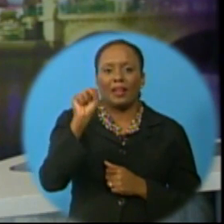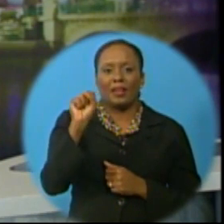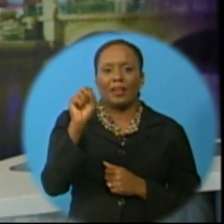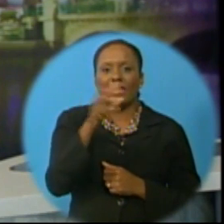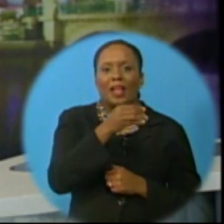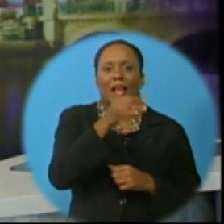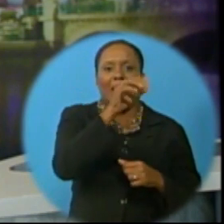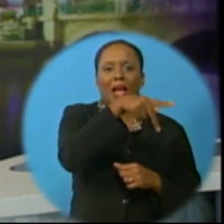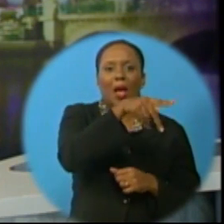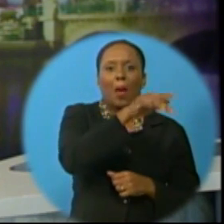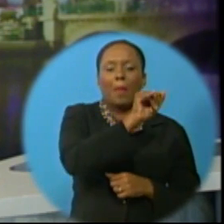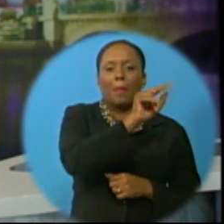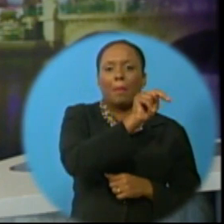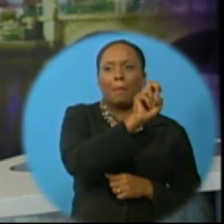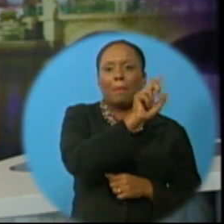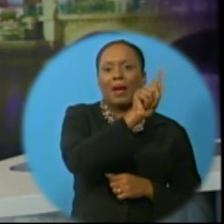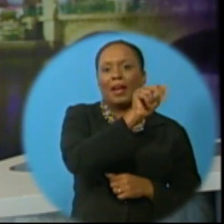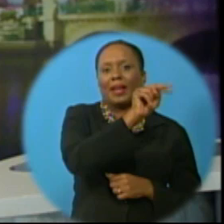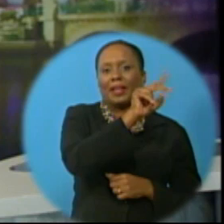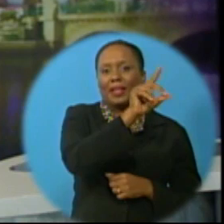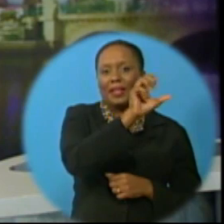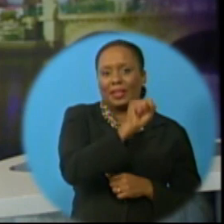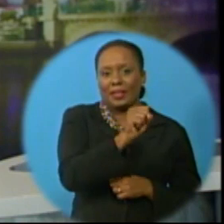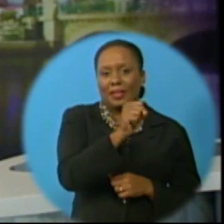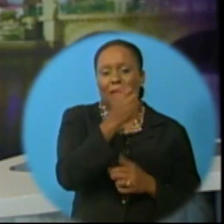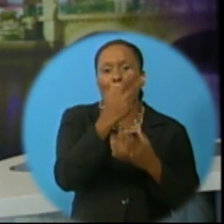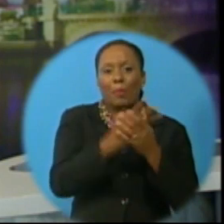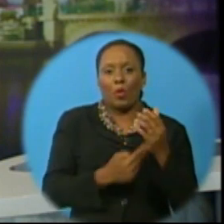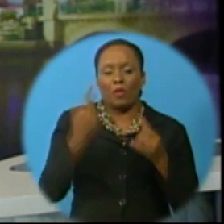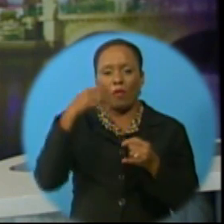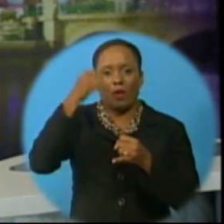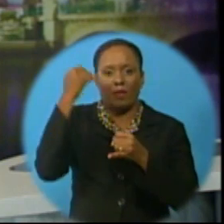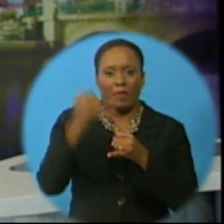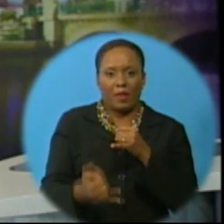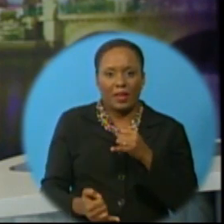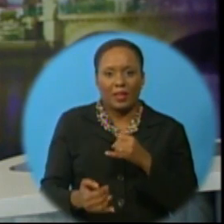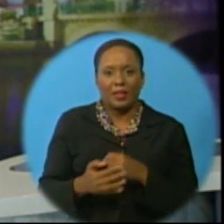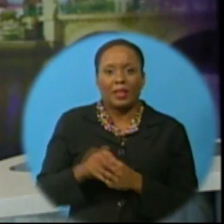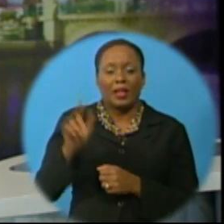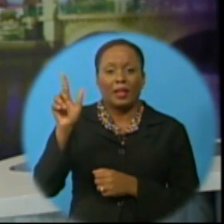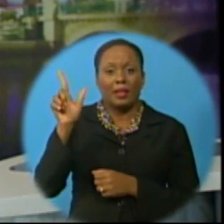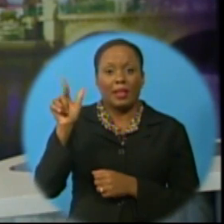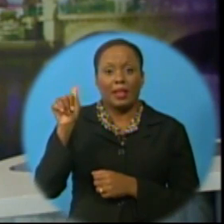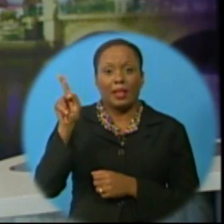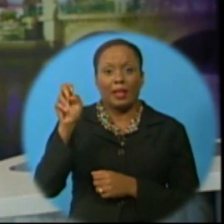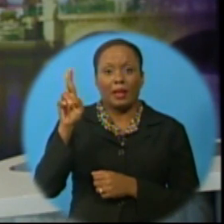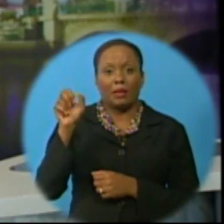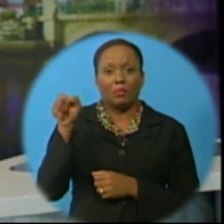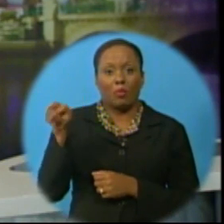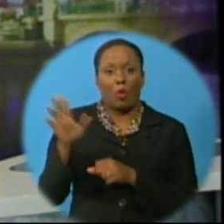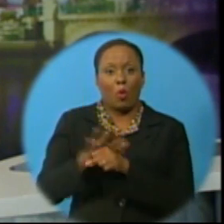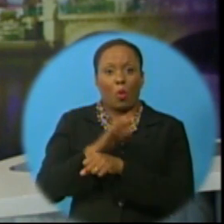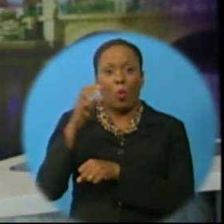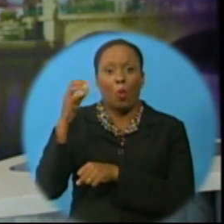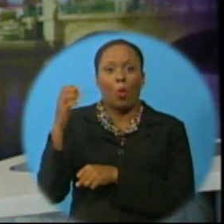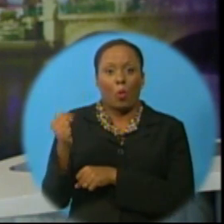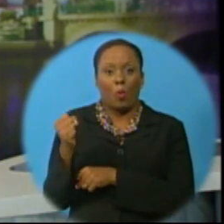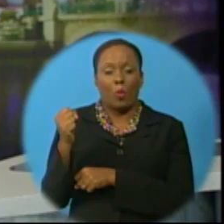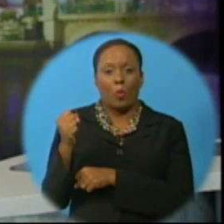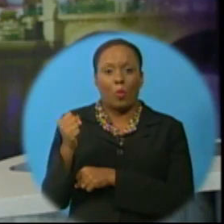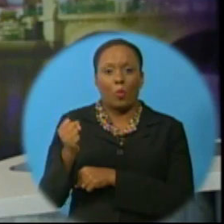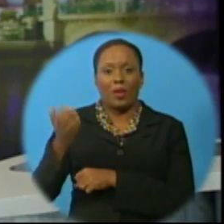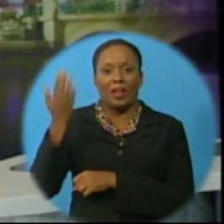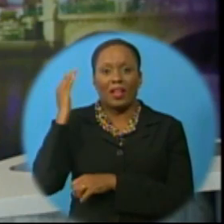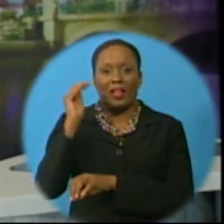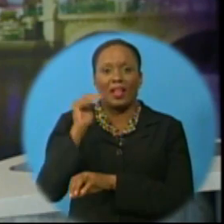Pilots in the finals after wrapping up their best-of-3 semi-final series against Station Hill Cavaliers last night. LSC won the